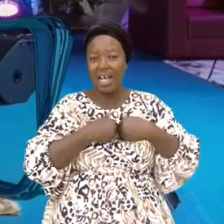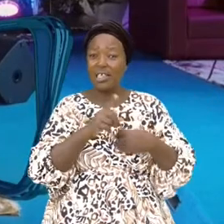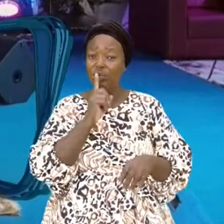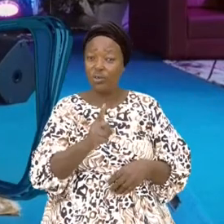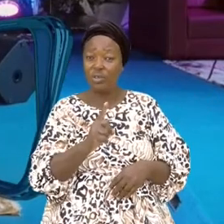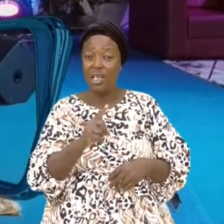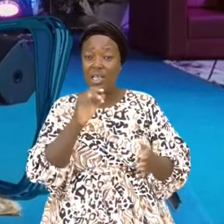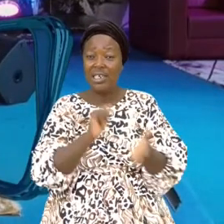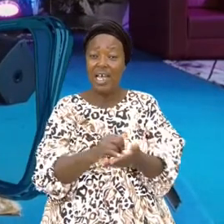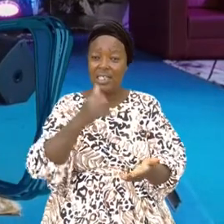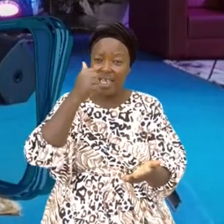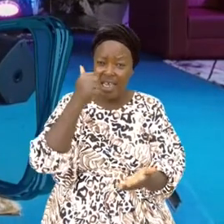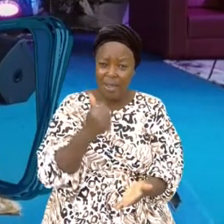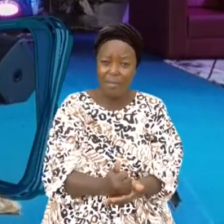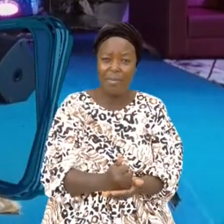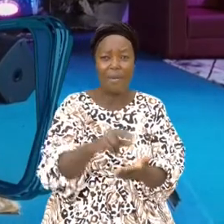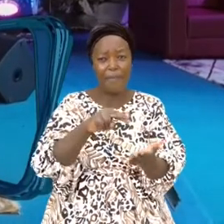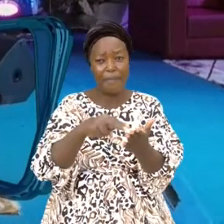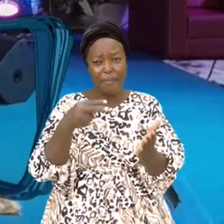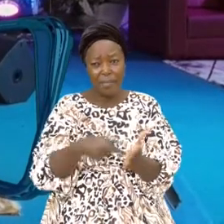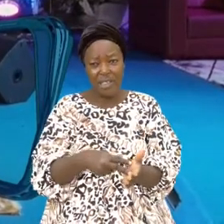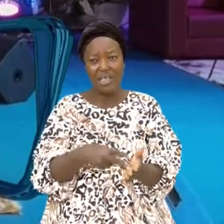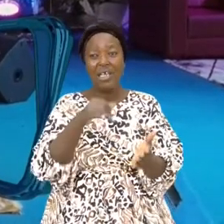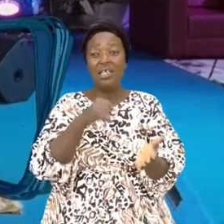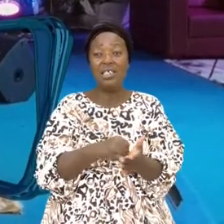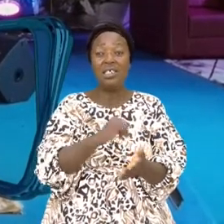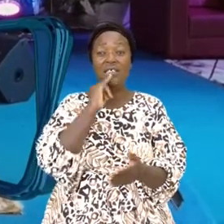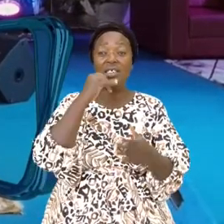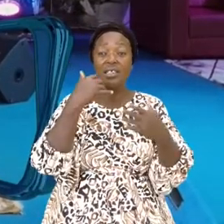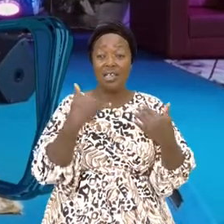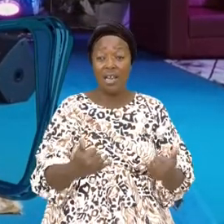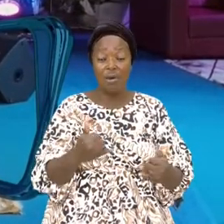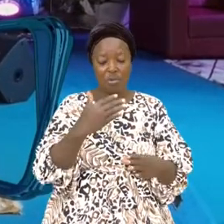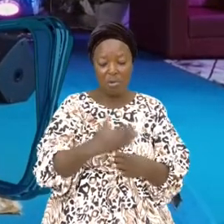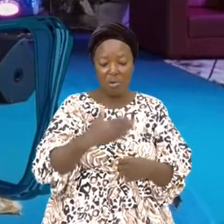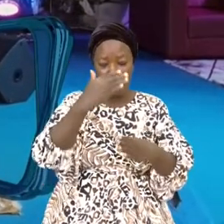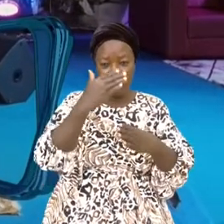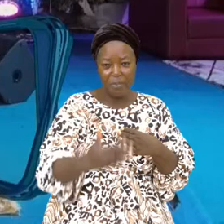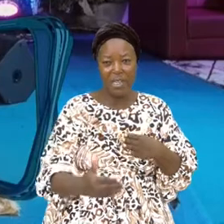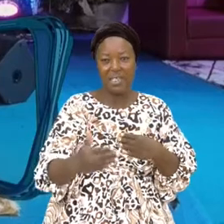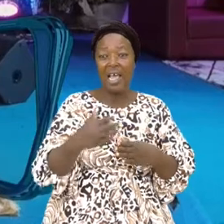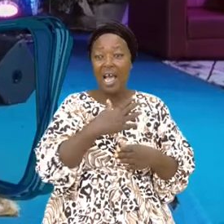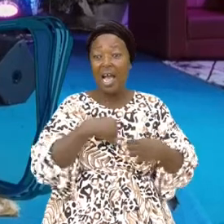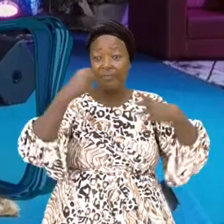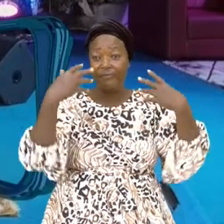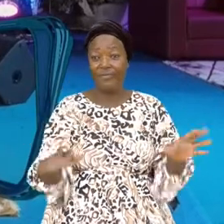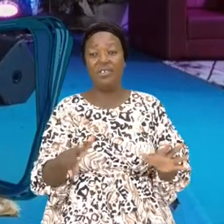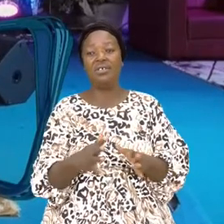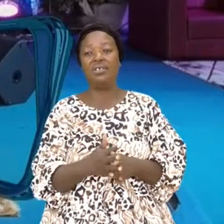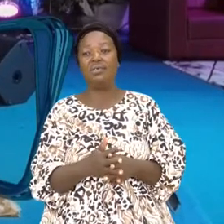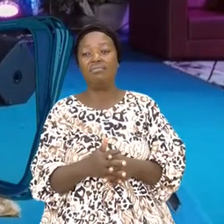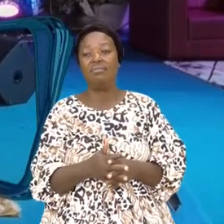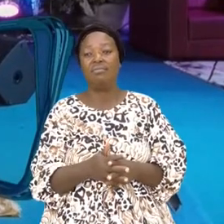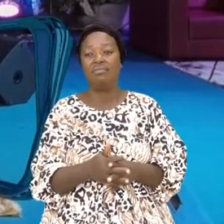assured, that amen means it is now complete and consummated.